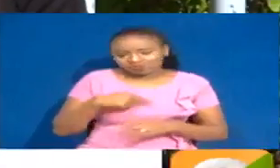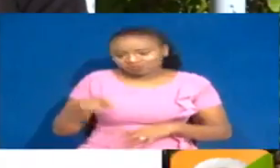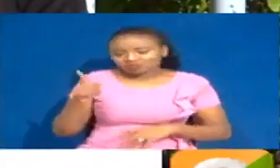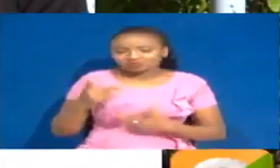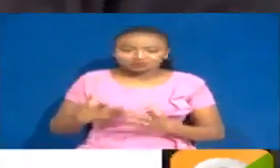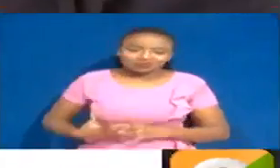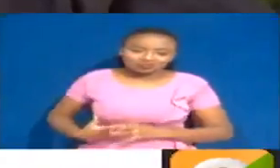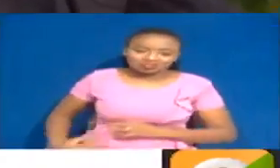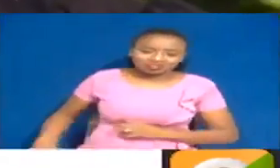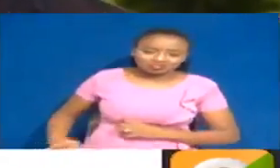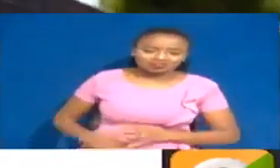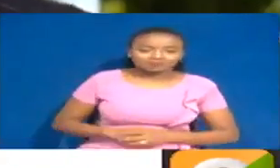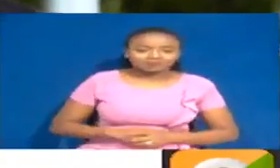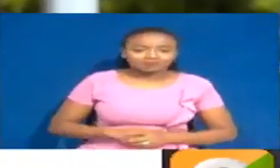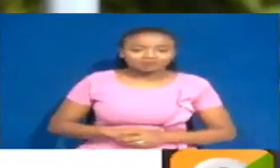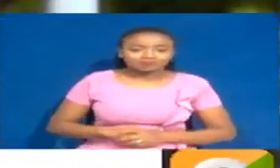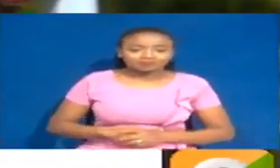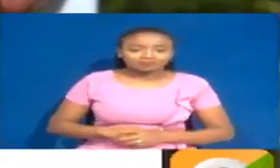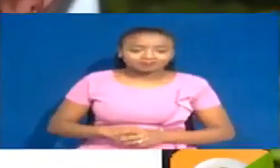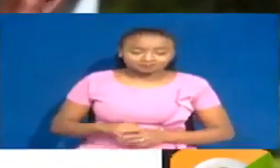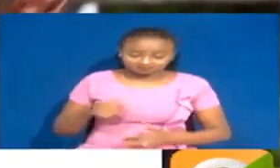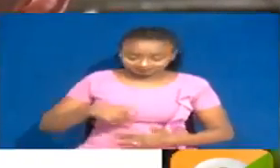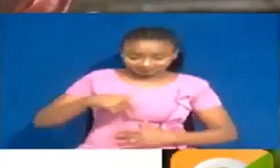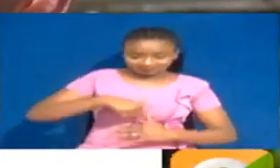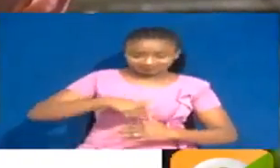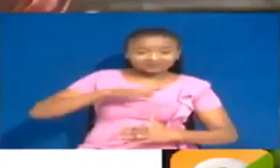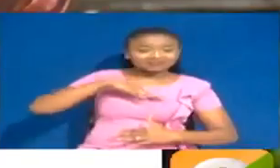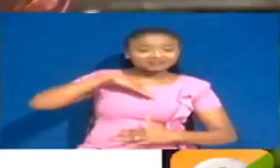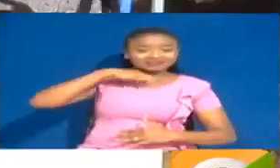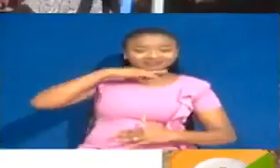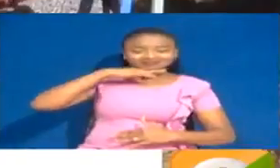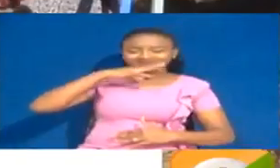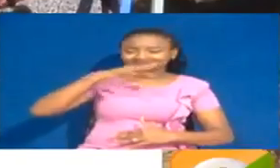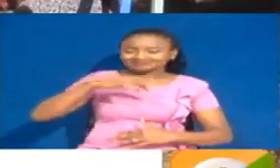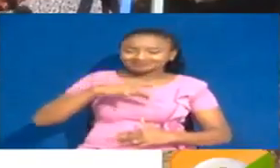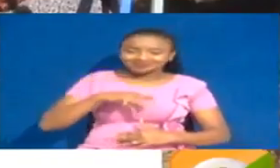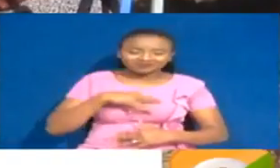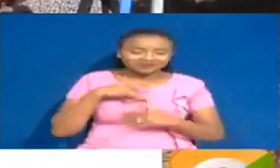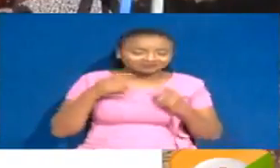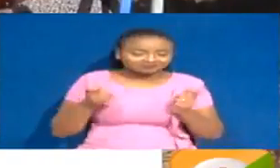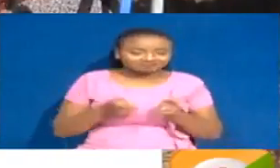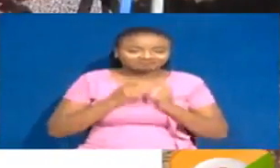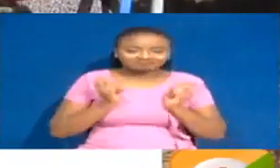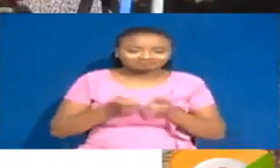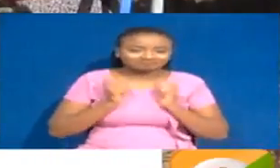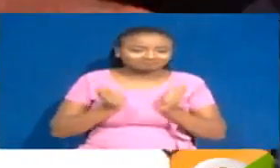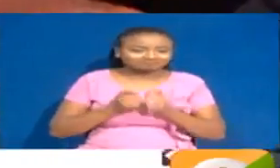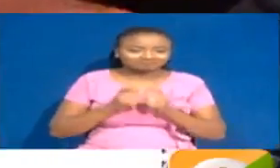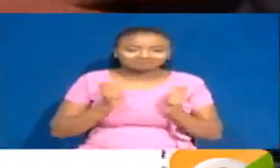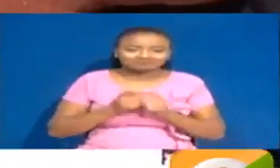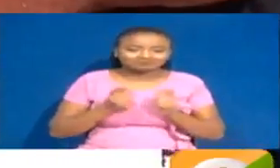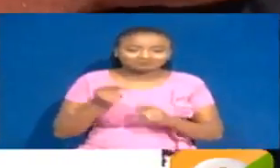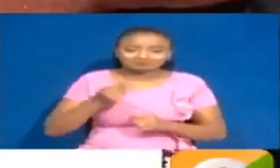being terminated. The death of her fetus taught her some painful lessons about antenatal care in the